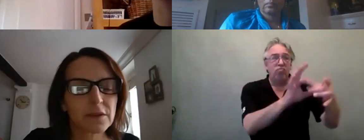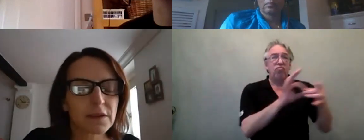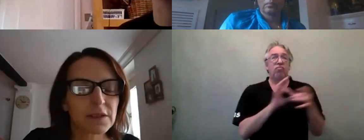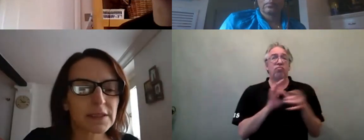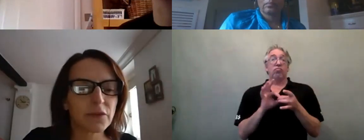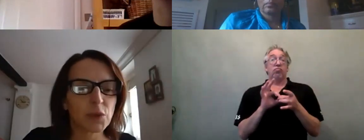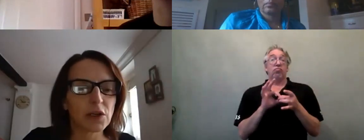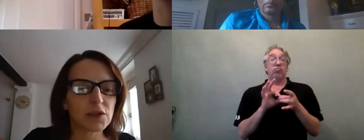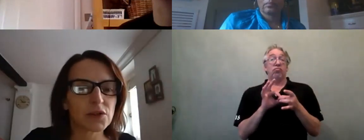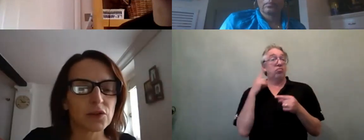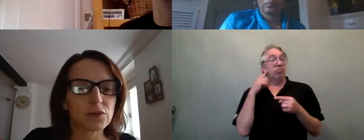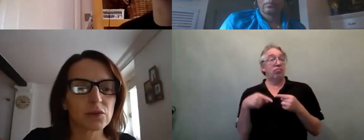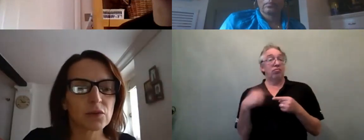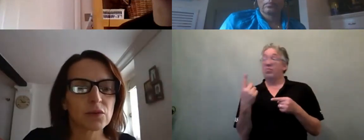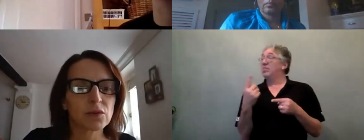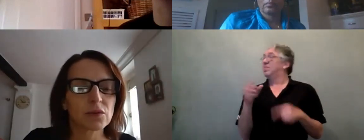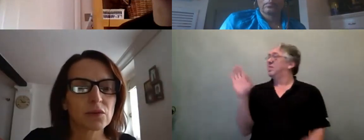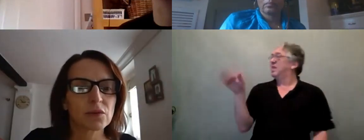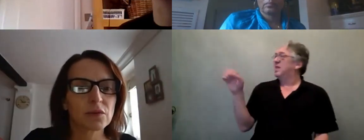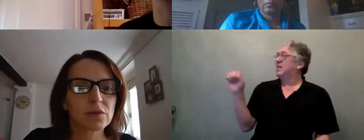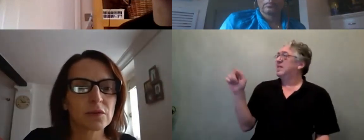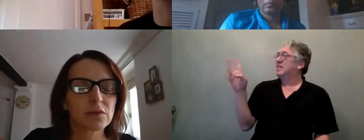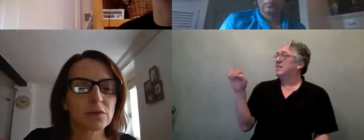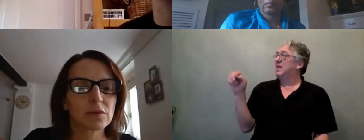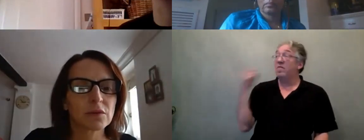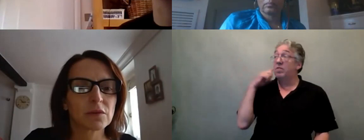Oops, Steve, we lost you.